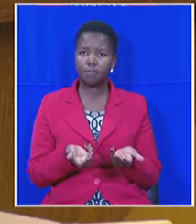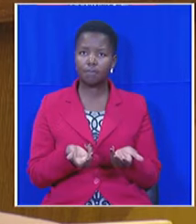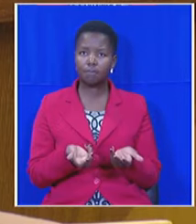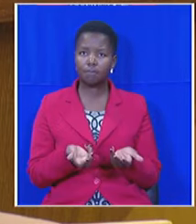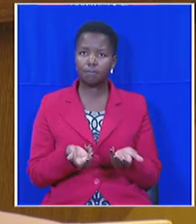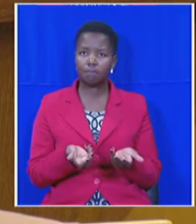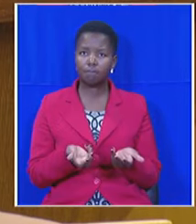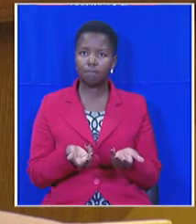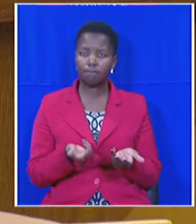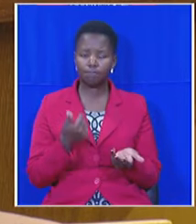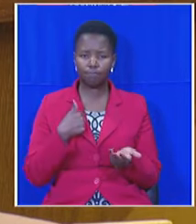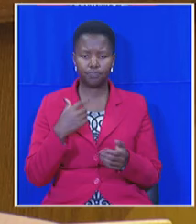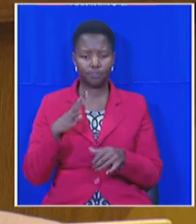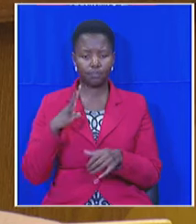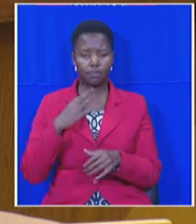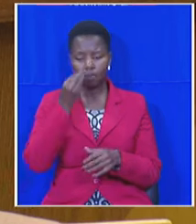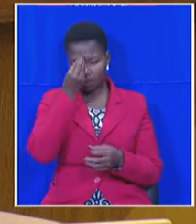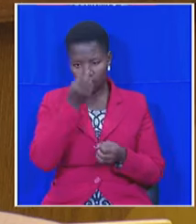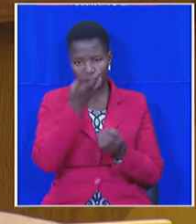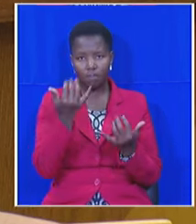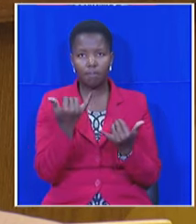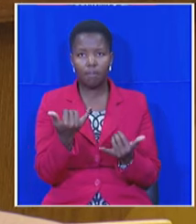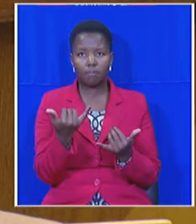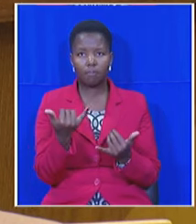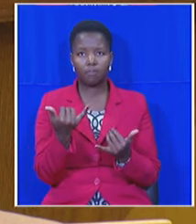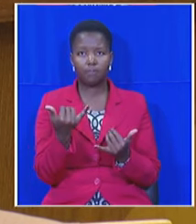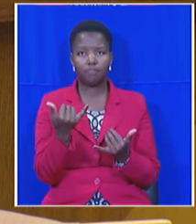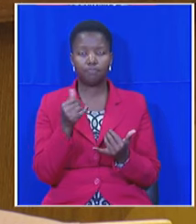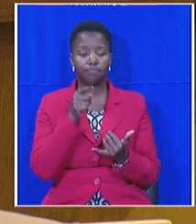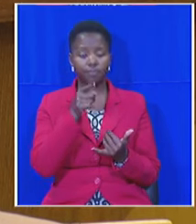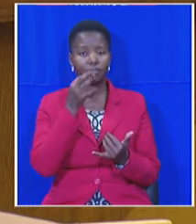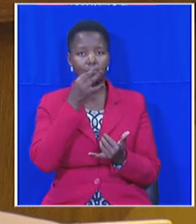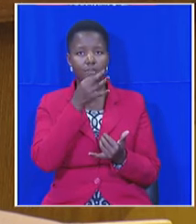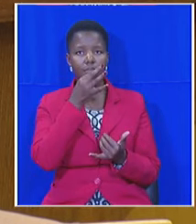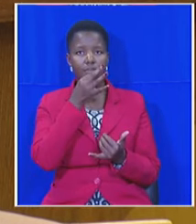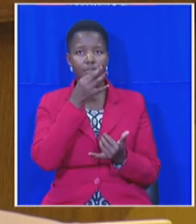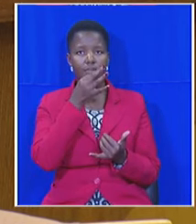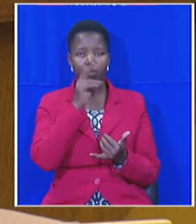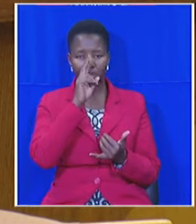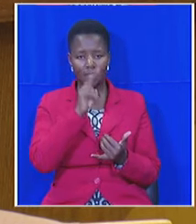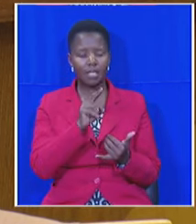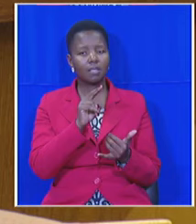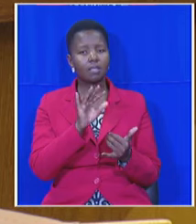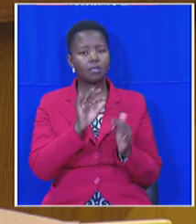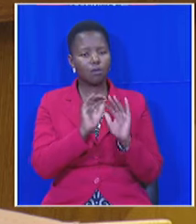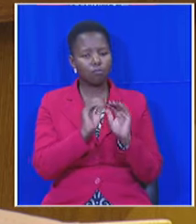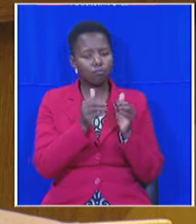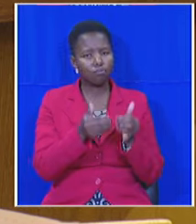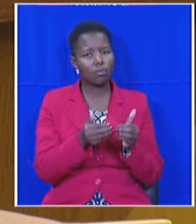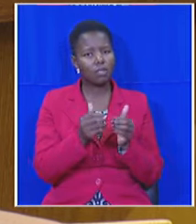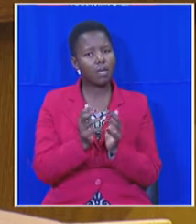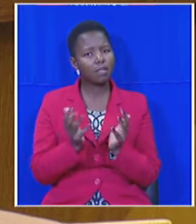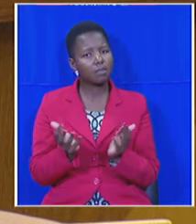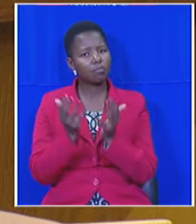I just want to indicate ukuthi in most cases you are talking about the promotion and the protection of the